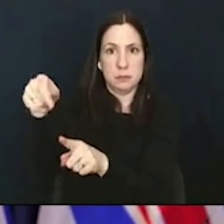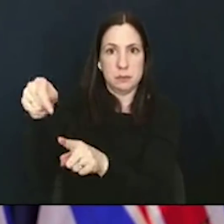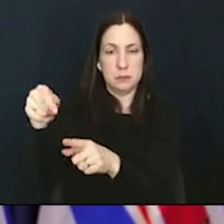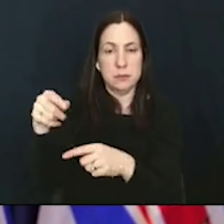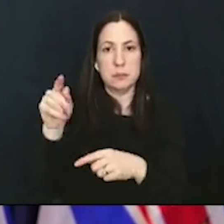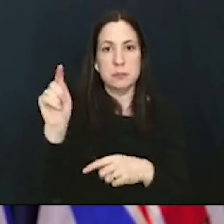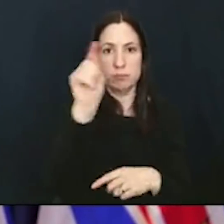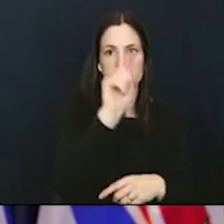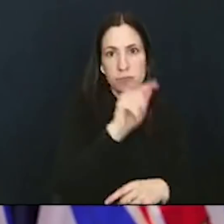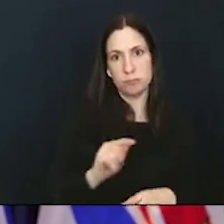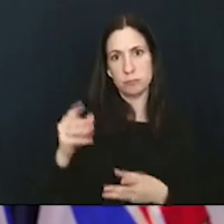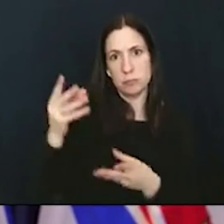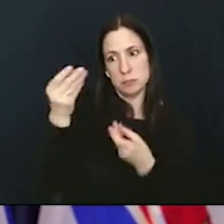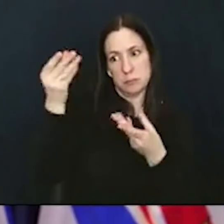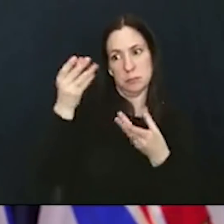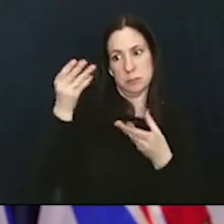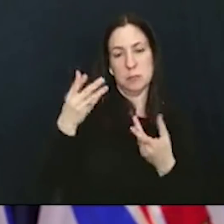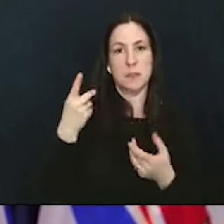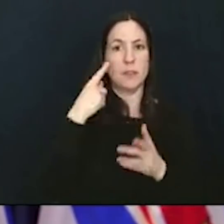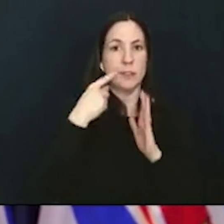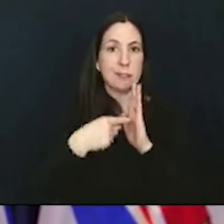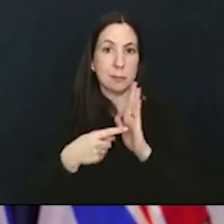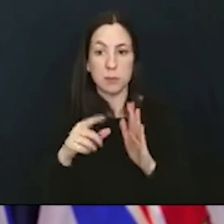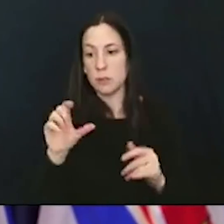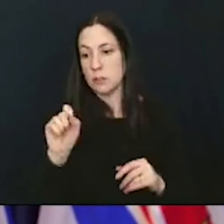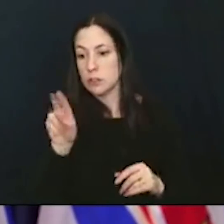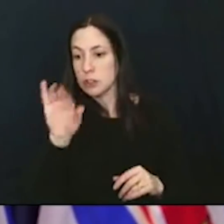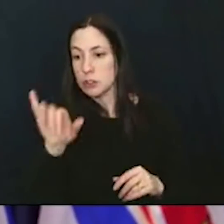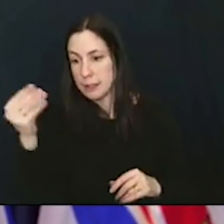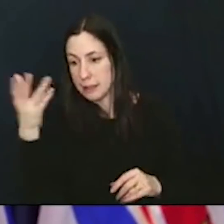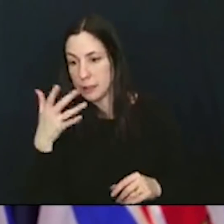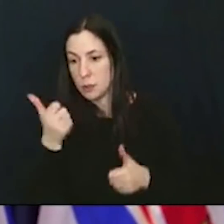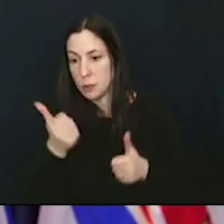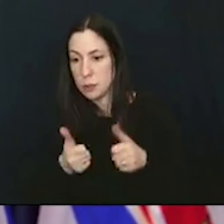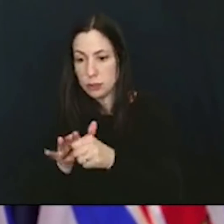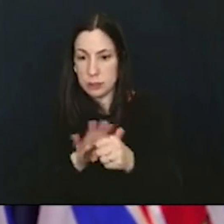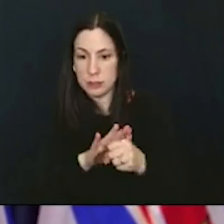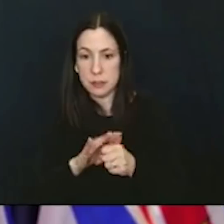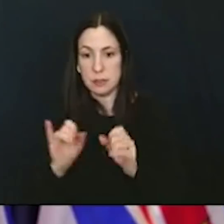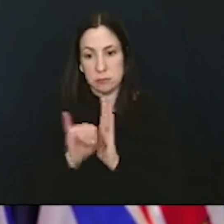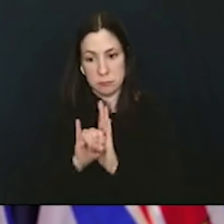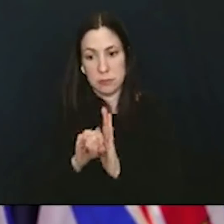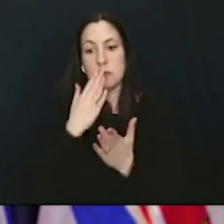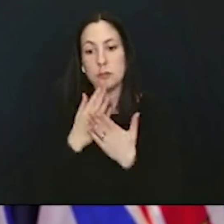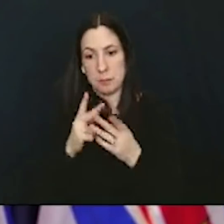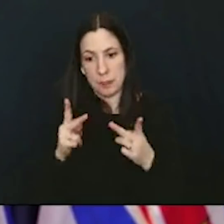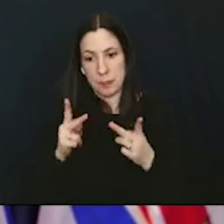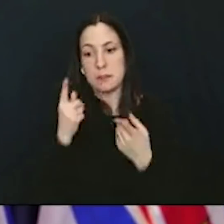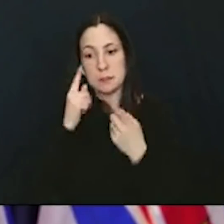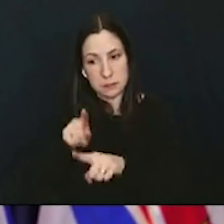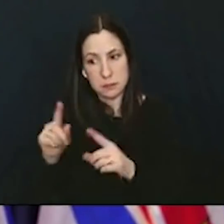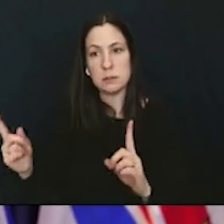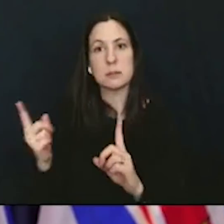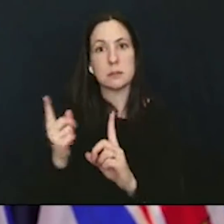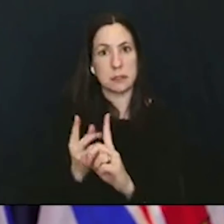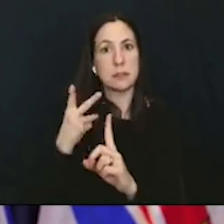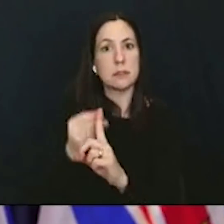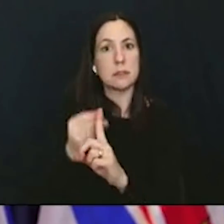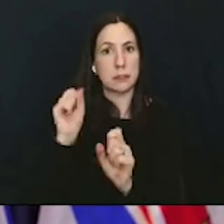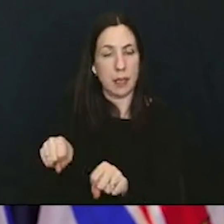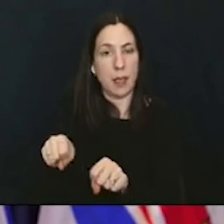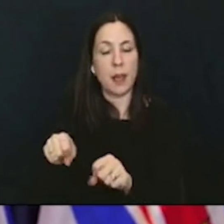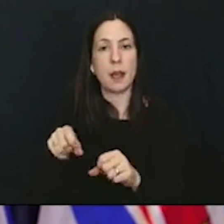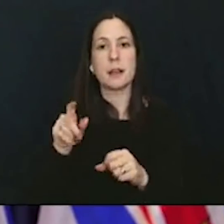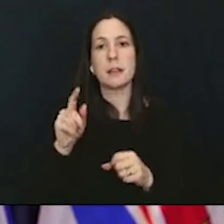think we heard from Surrey yesterday. We might have heard from Langford last week about sites that have already been agreed to. But this